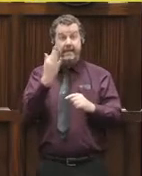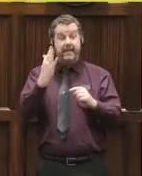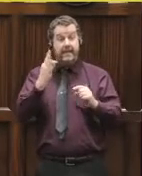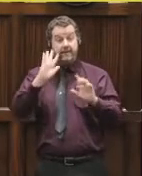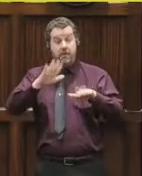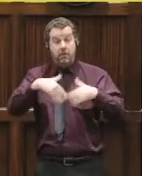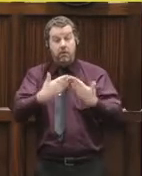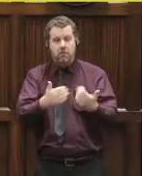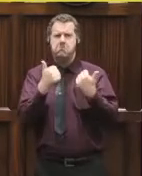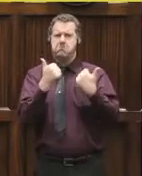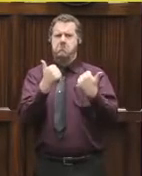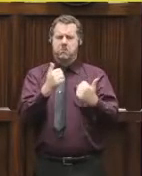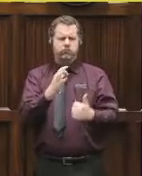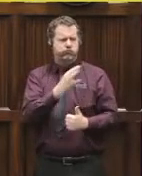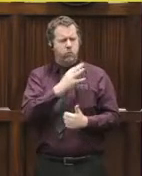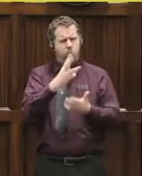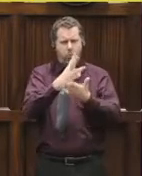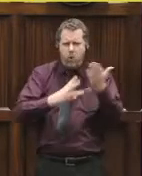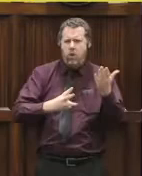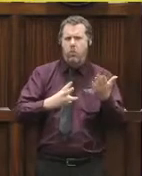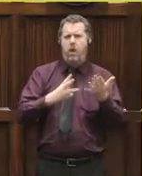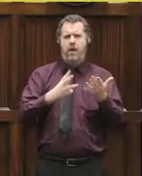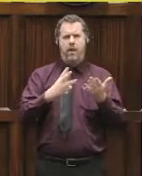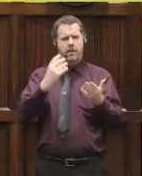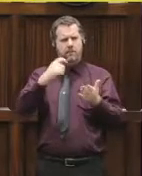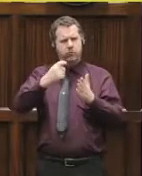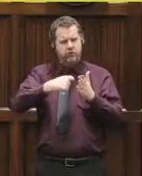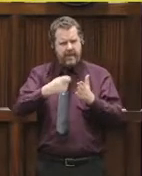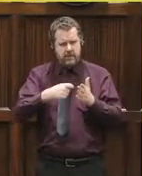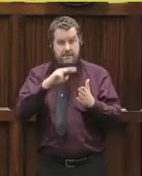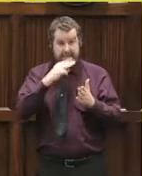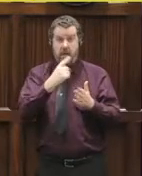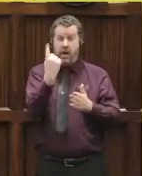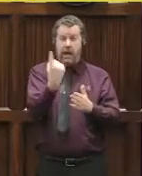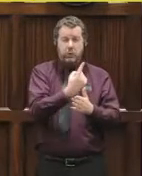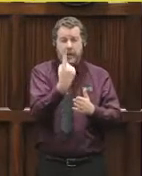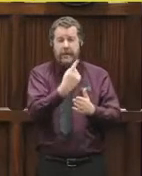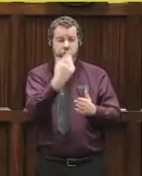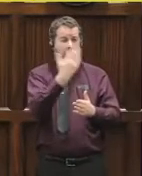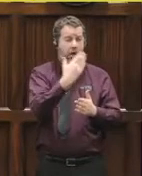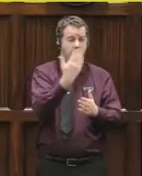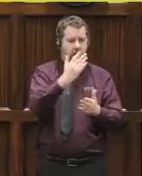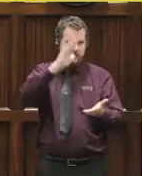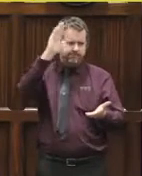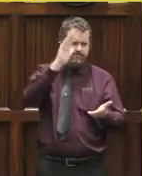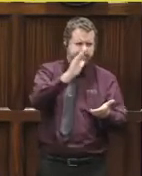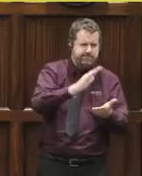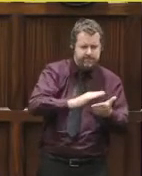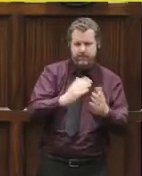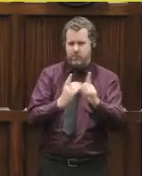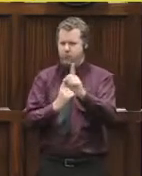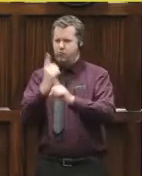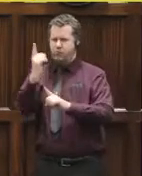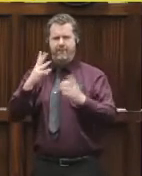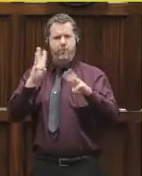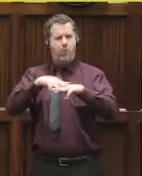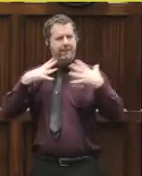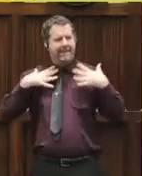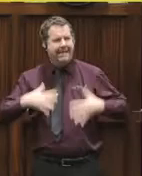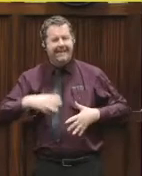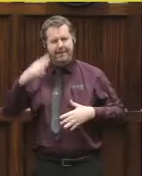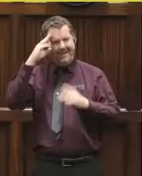and worthwhile initiative to combat this isolation and improve well-being and mental health.